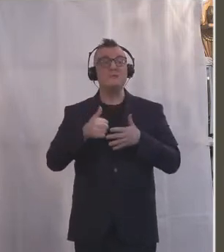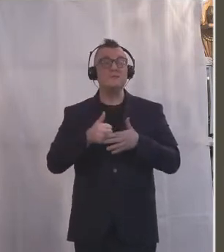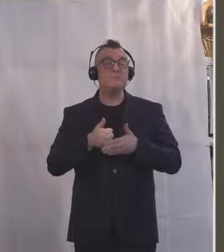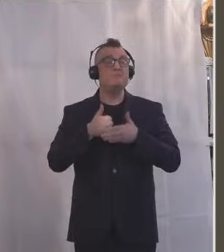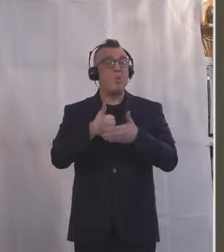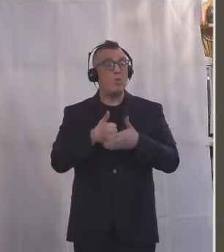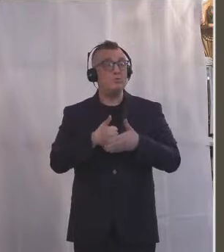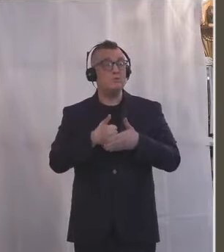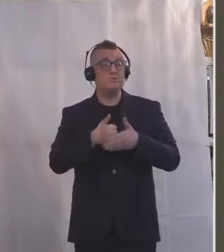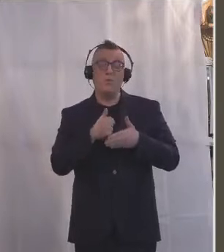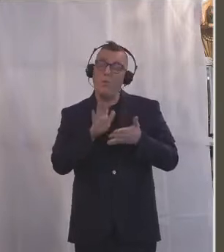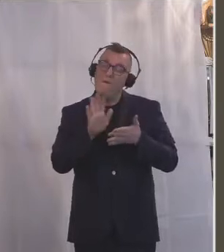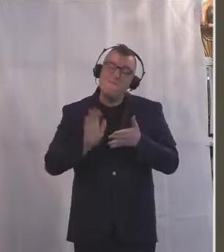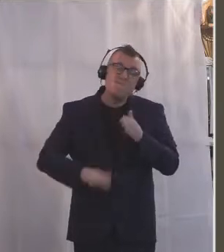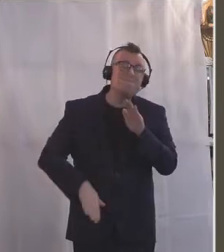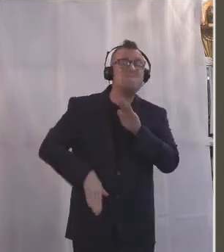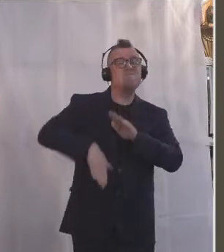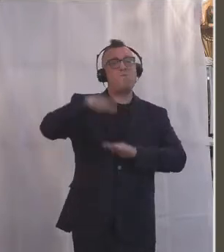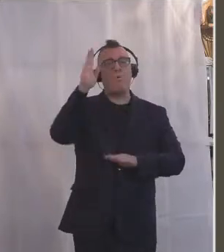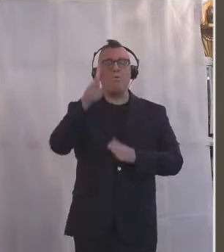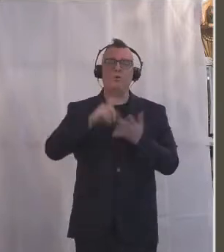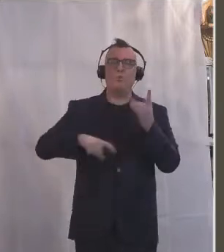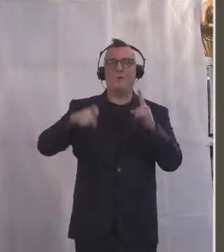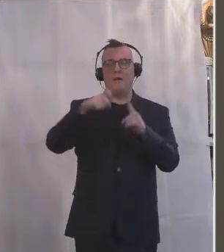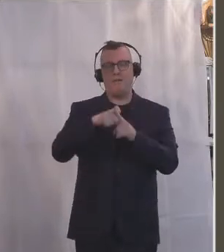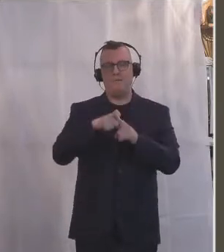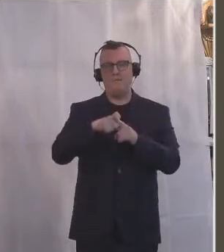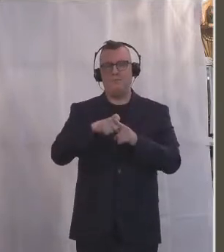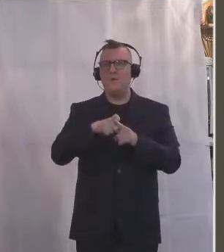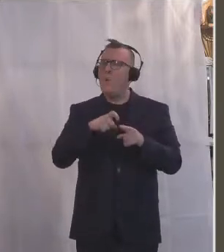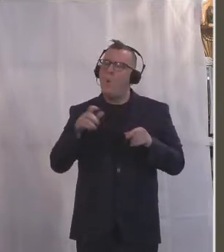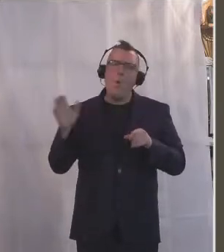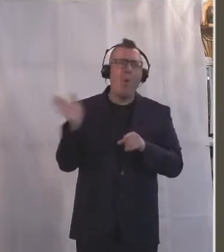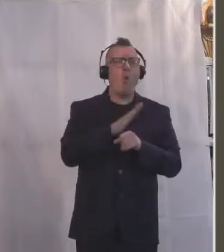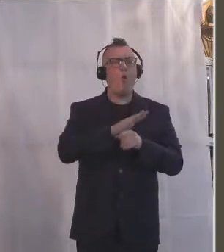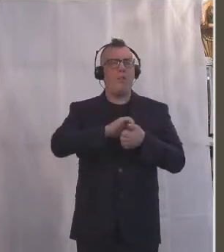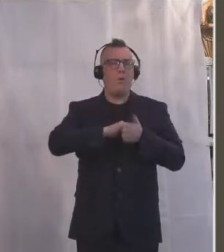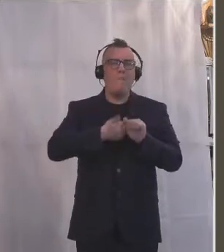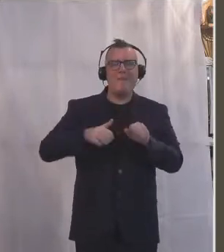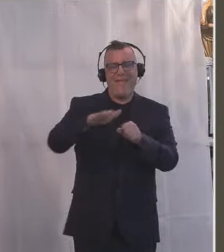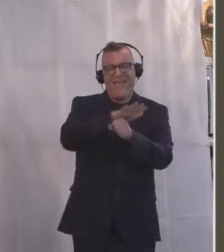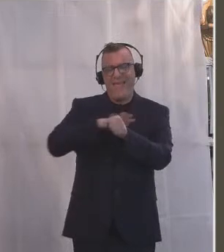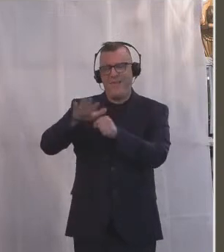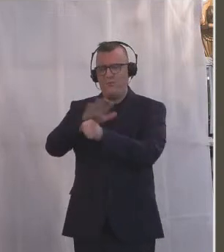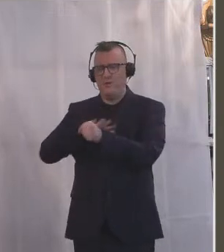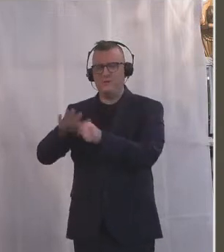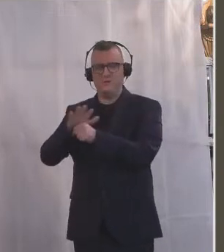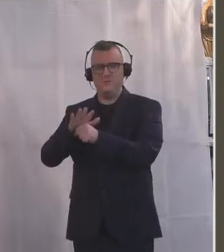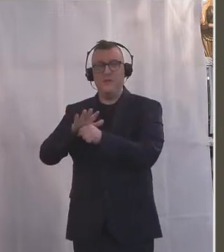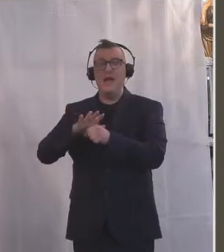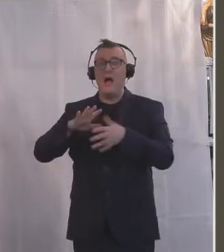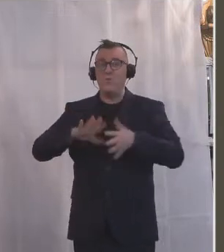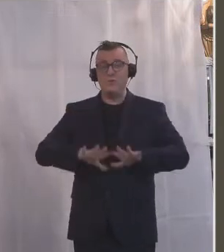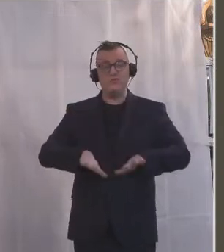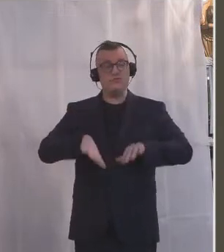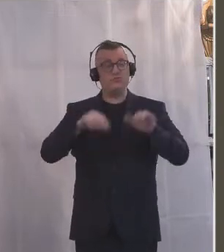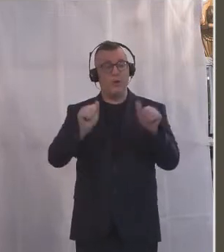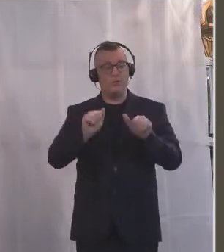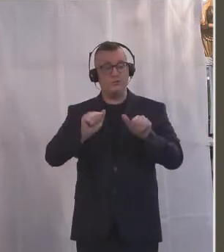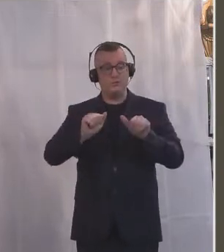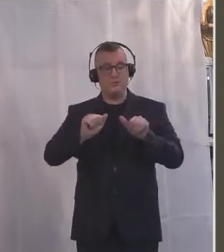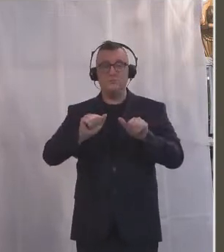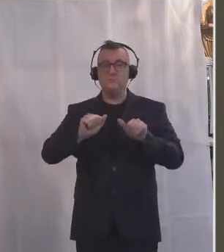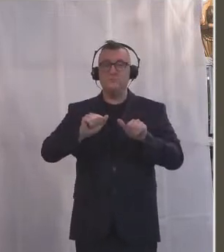every single sector that we have in the UK, and we support the innovation journey from start-up to